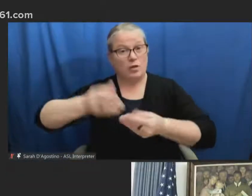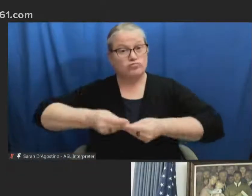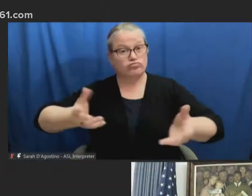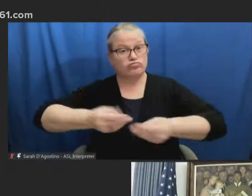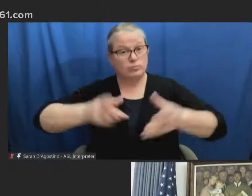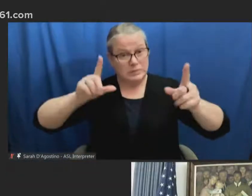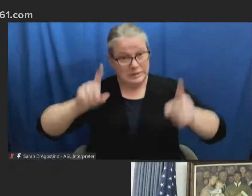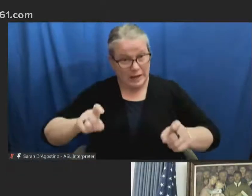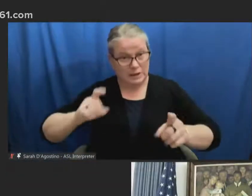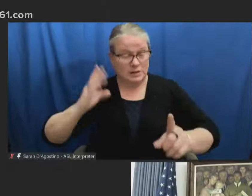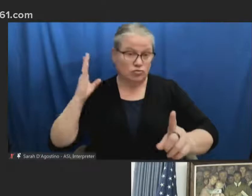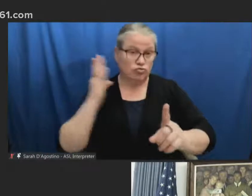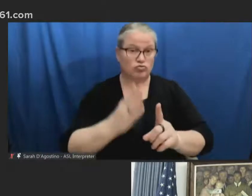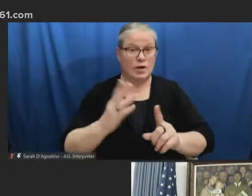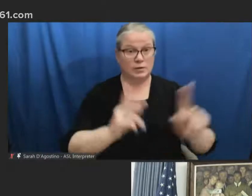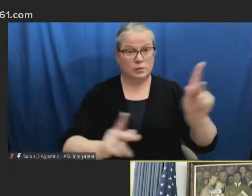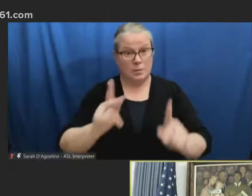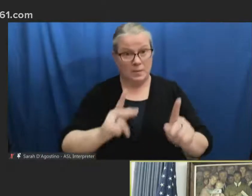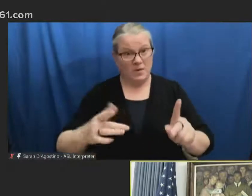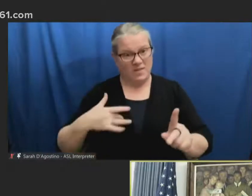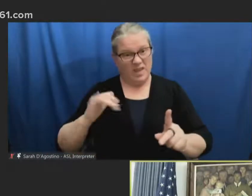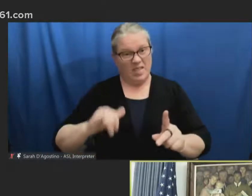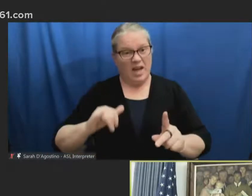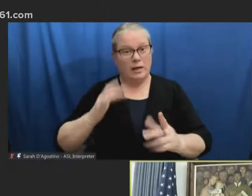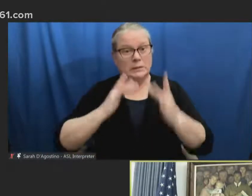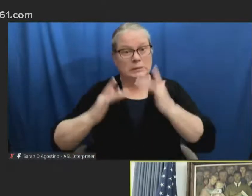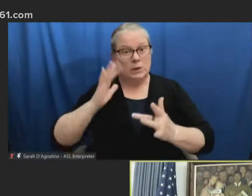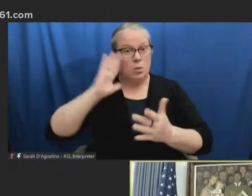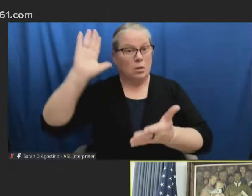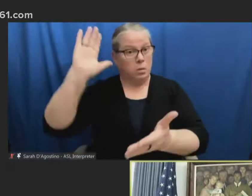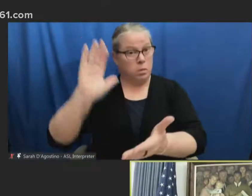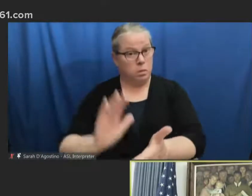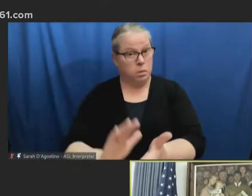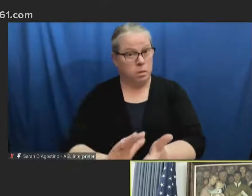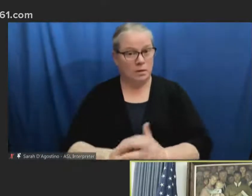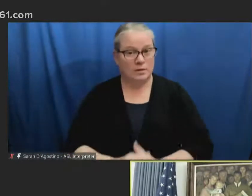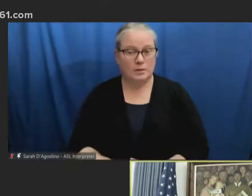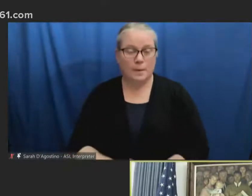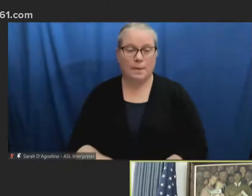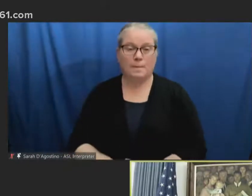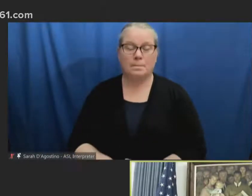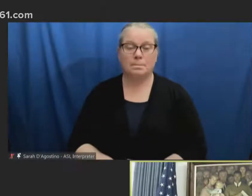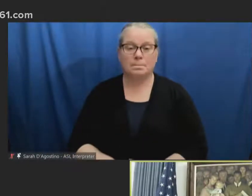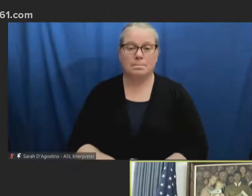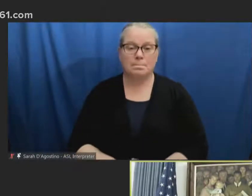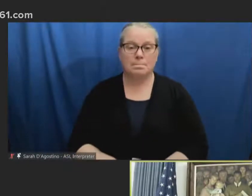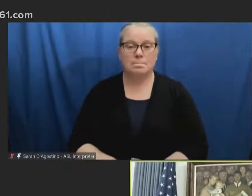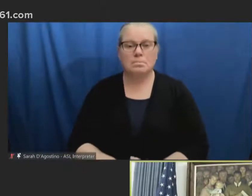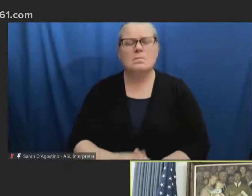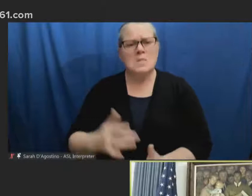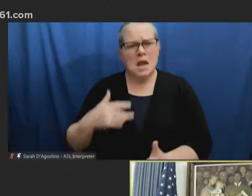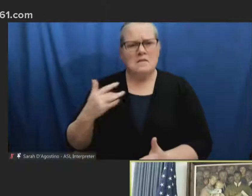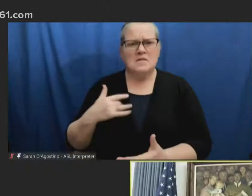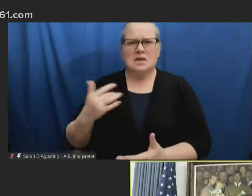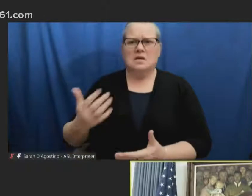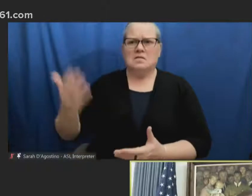directly at people's homes. I'd like to think that over the last 10 days, we've